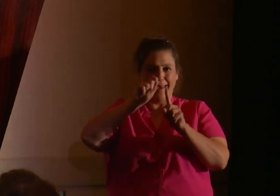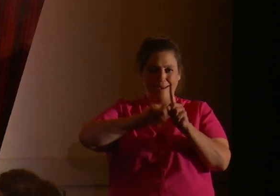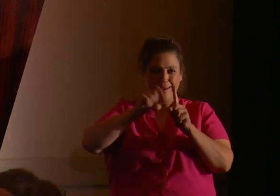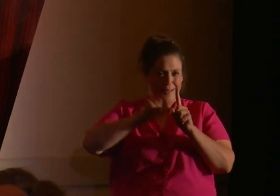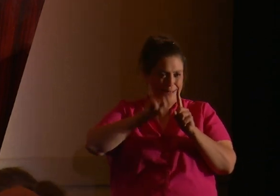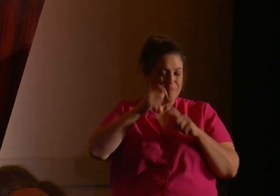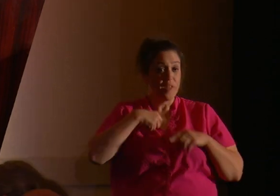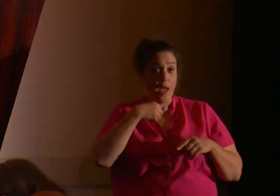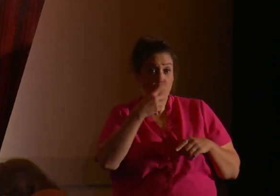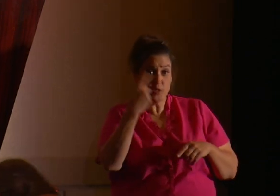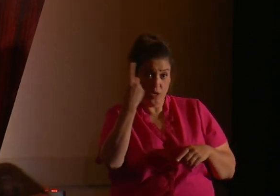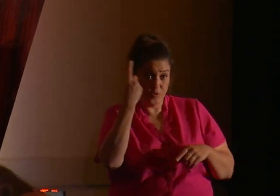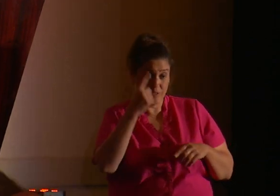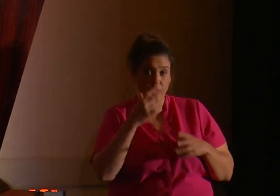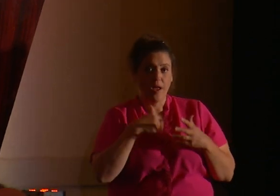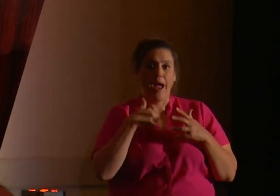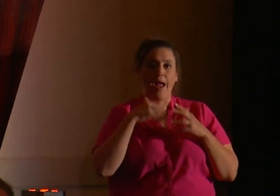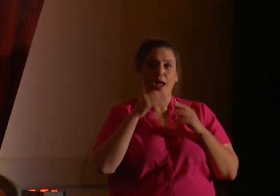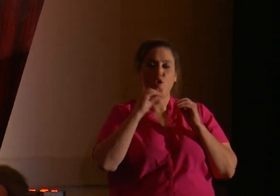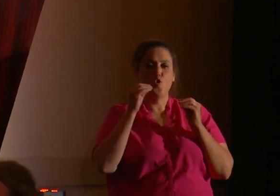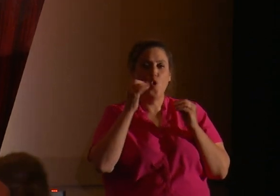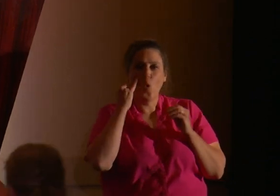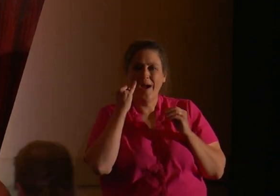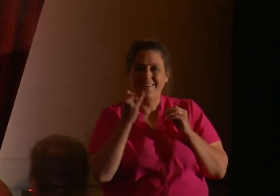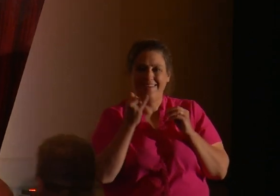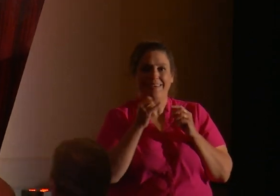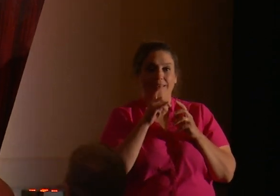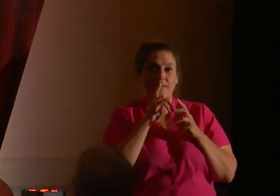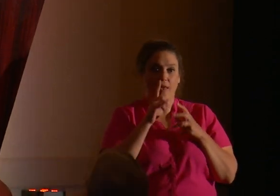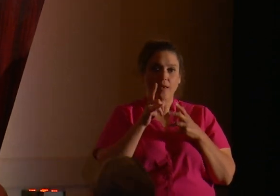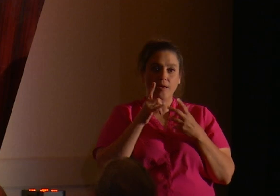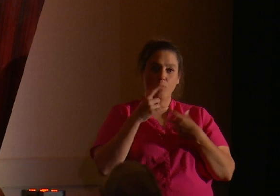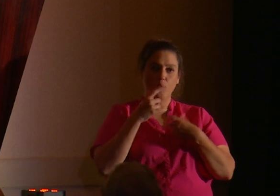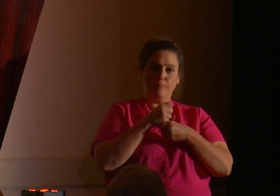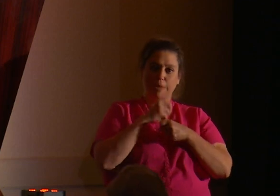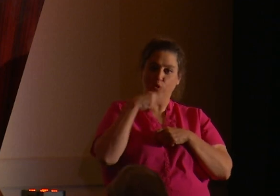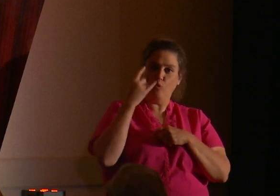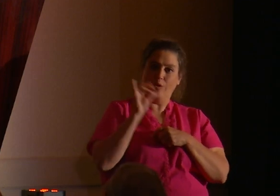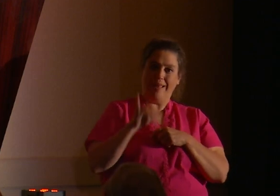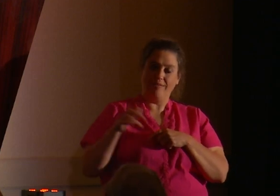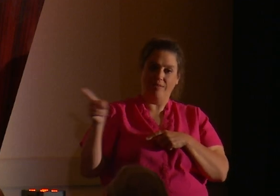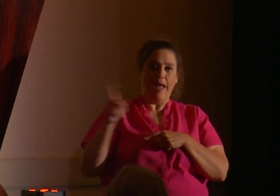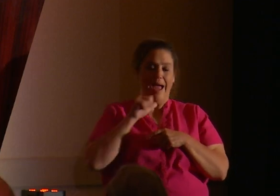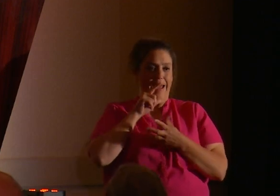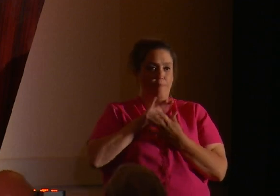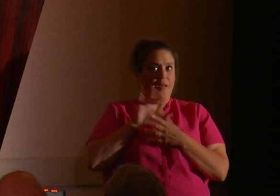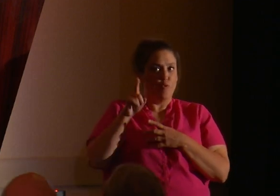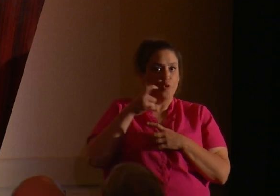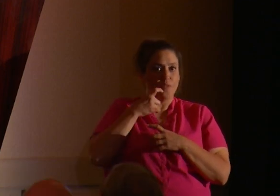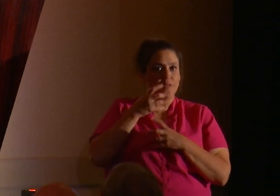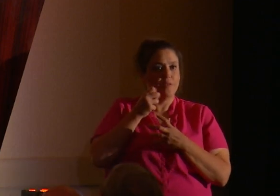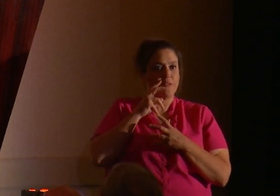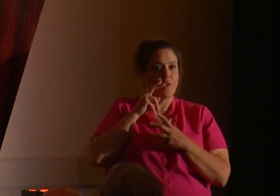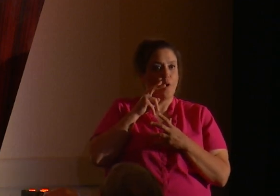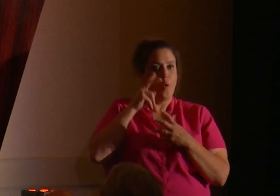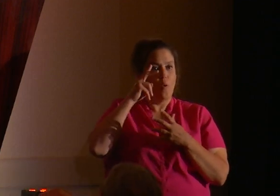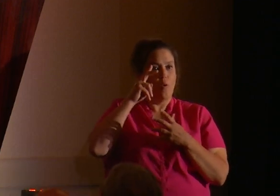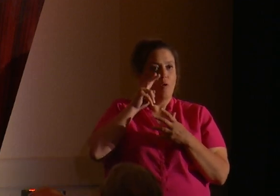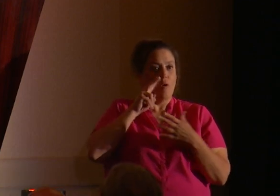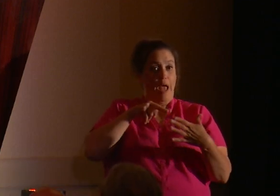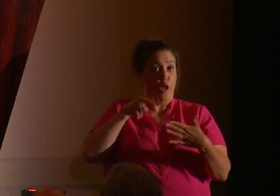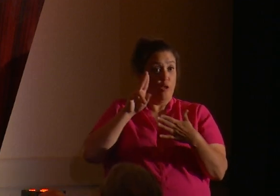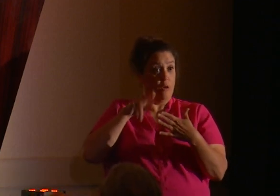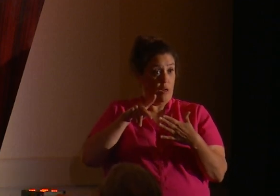And I tell you something, I had no idea that the banana was cultivated to look like that. I just didn't believe what he was saying, so I looked it up on Wikipedia on my